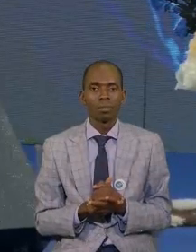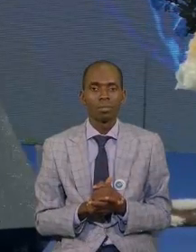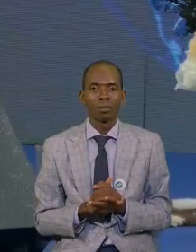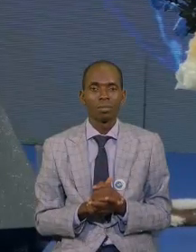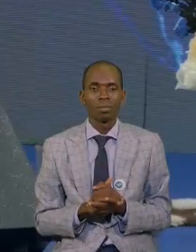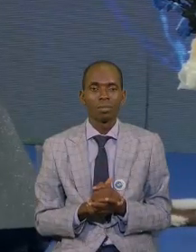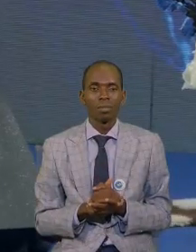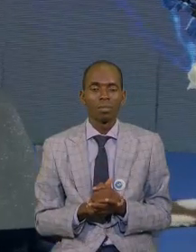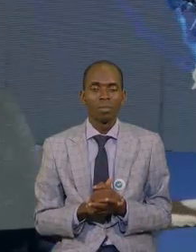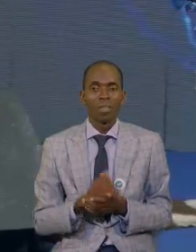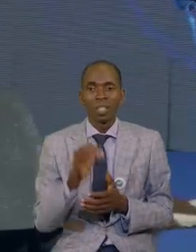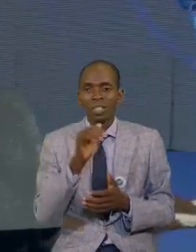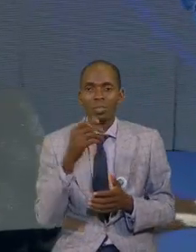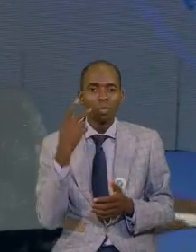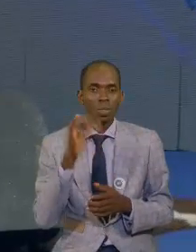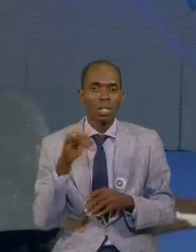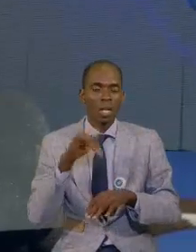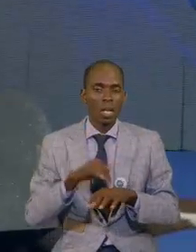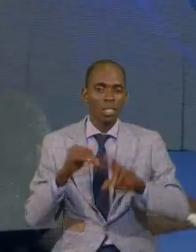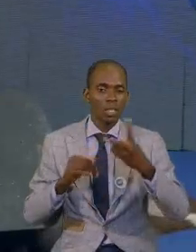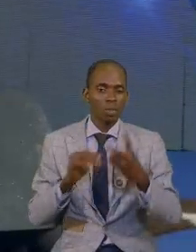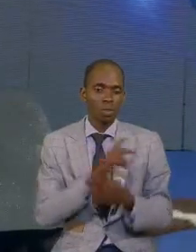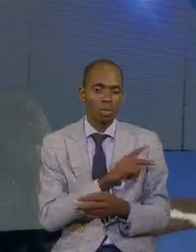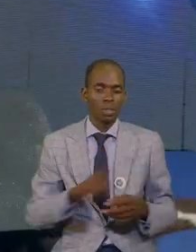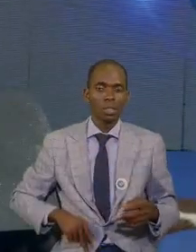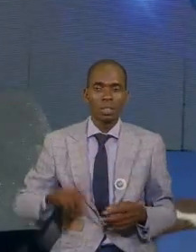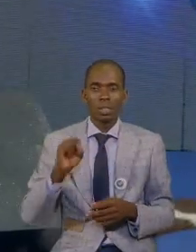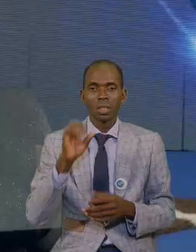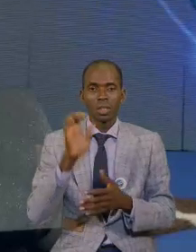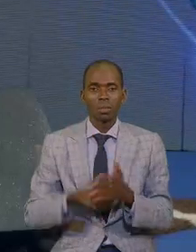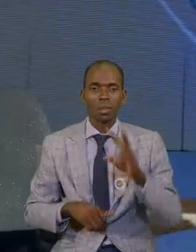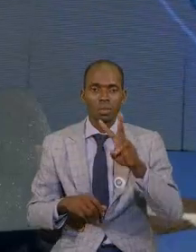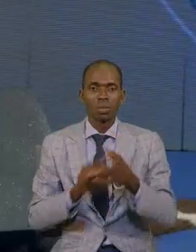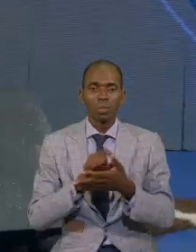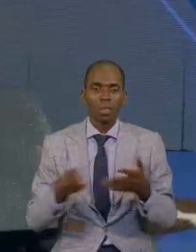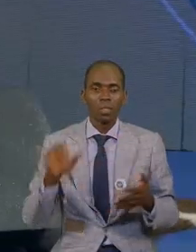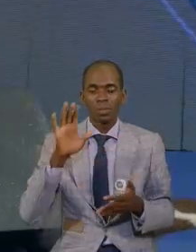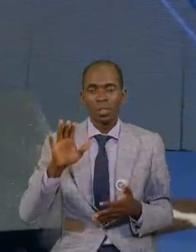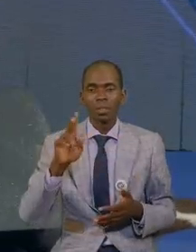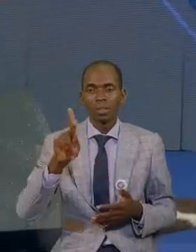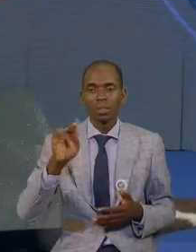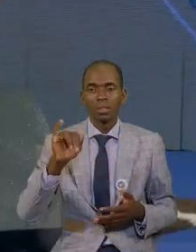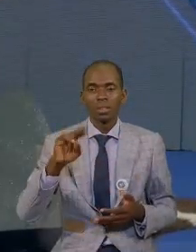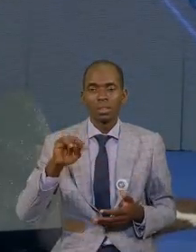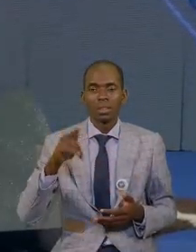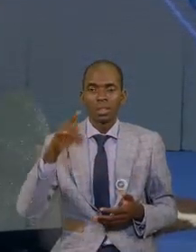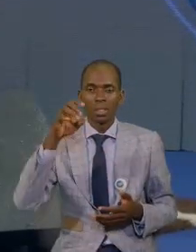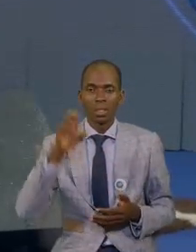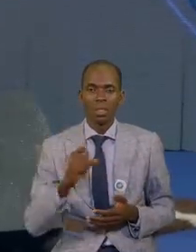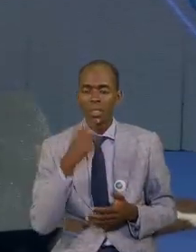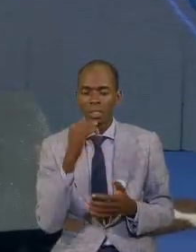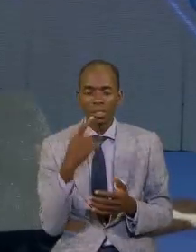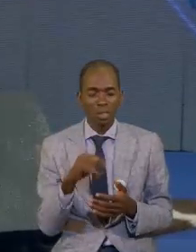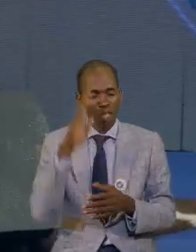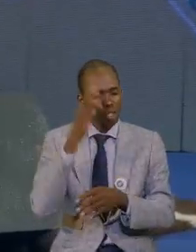We're looking at 2 Kings chapter 2 verse 5. And the sons of the prophets that were